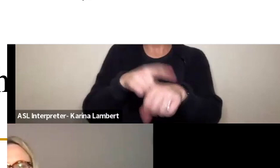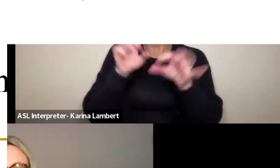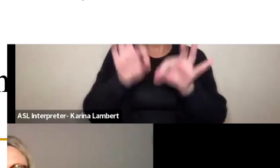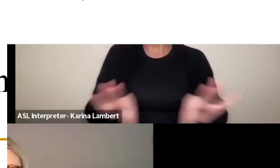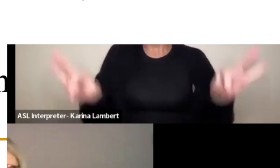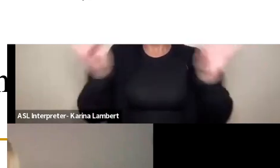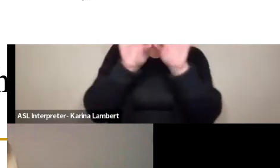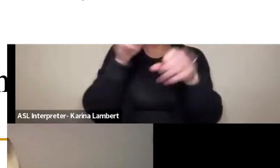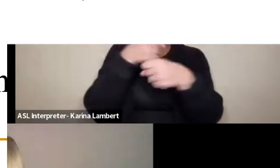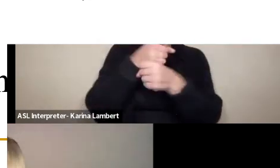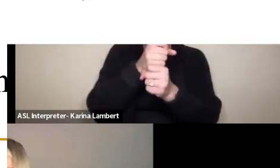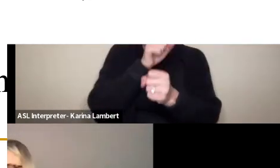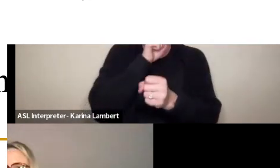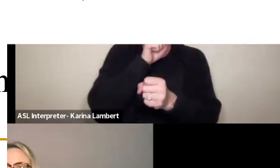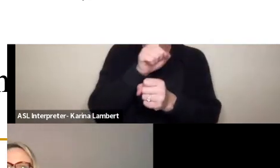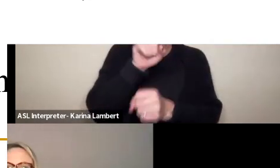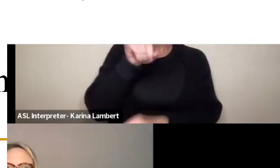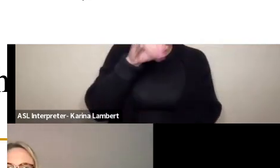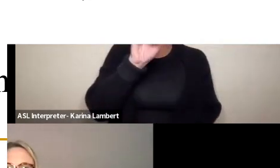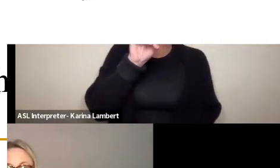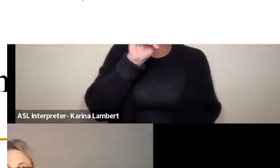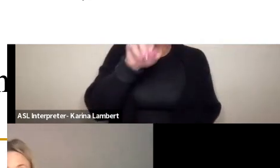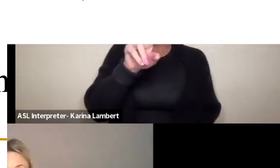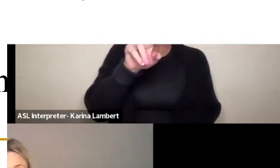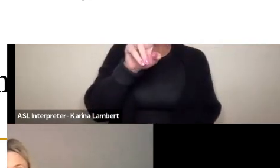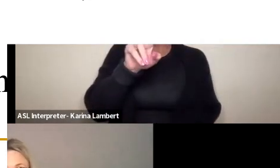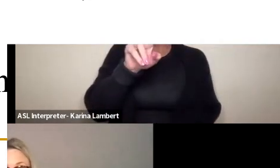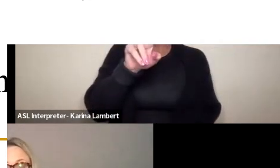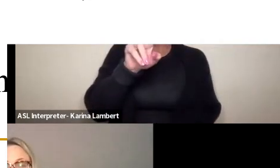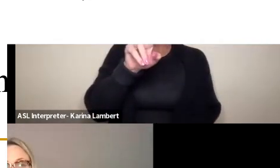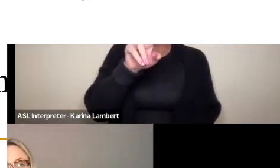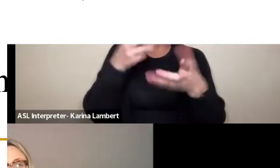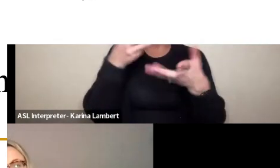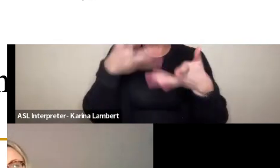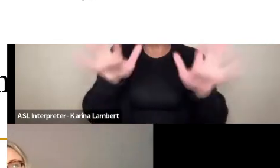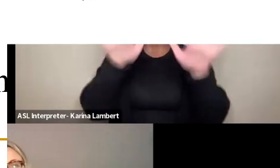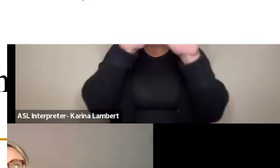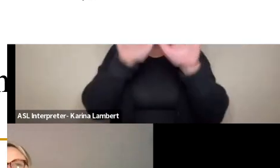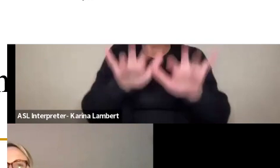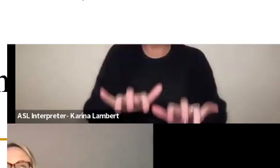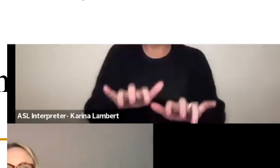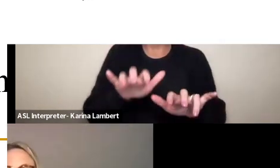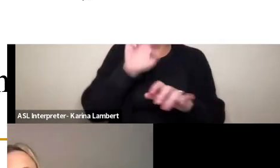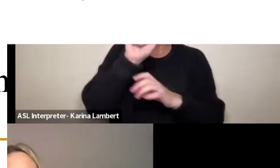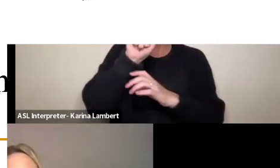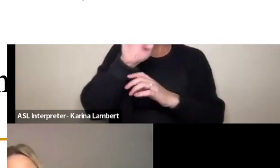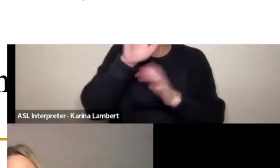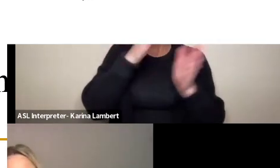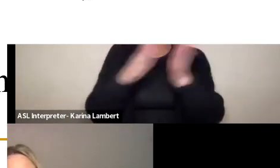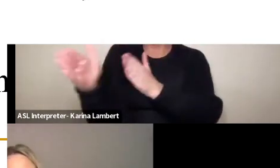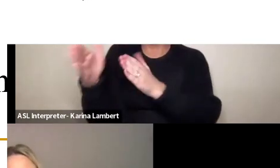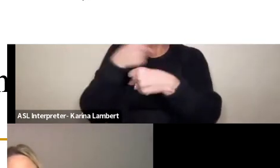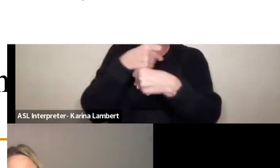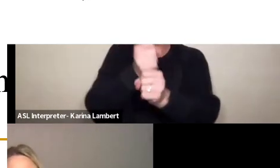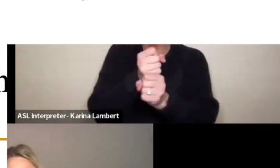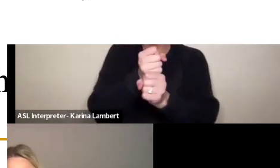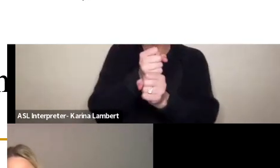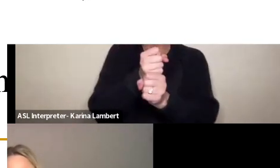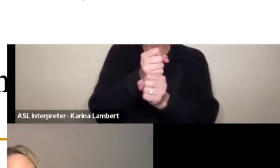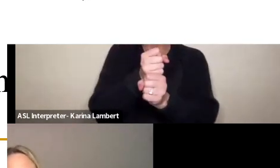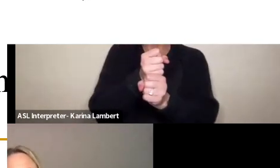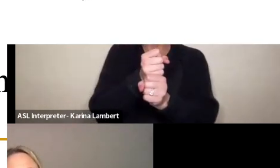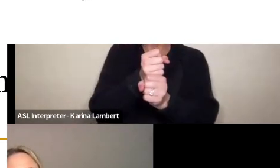once the joinder agreement is drafted and the estate plan is created, that you are going